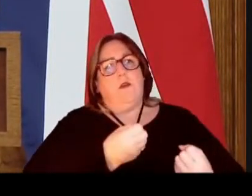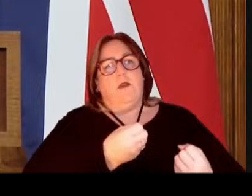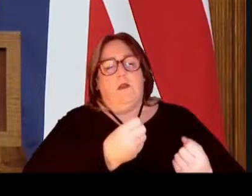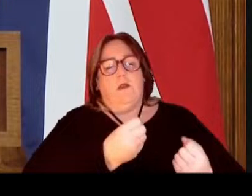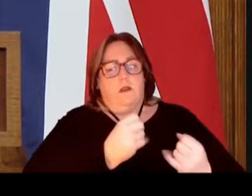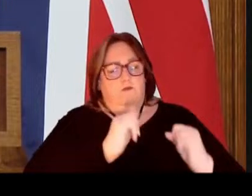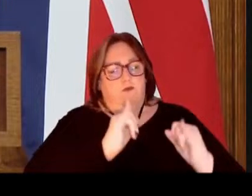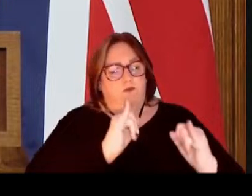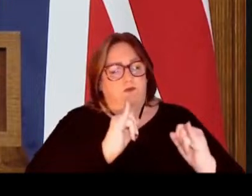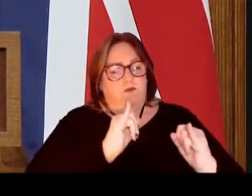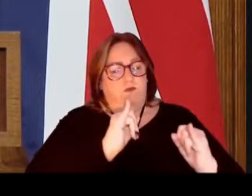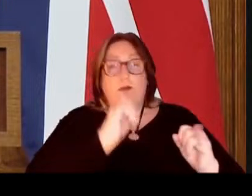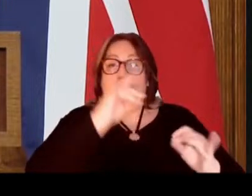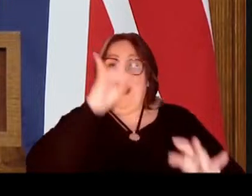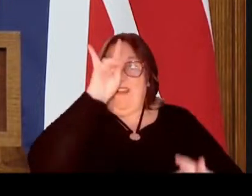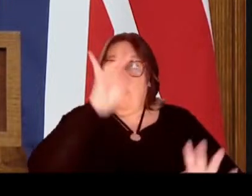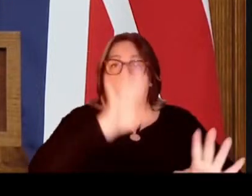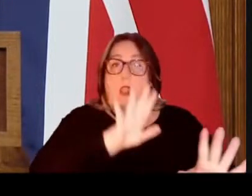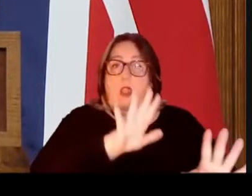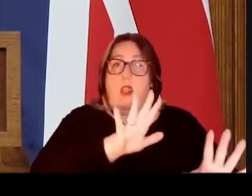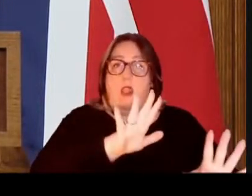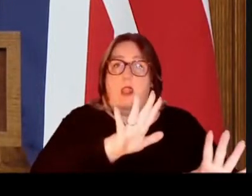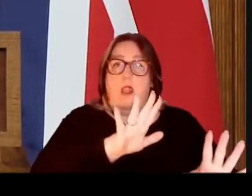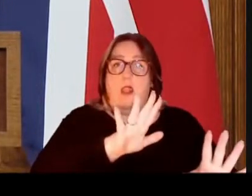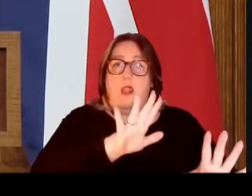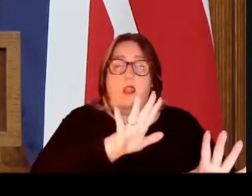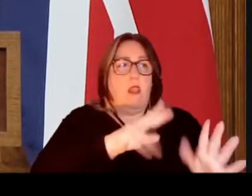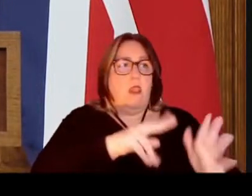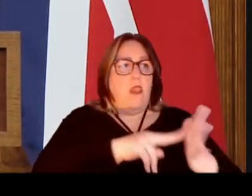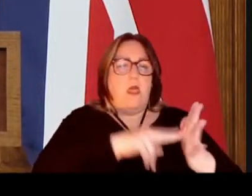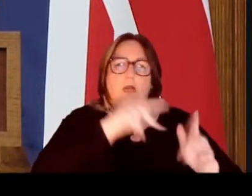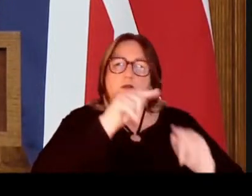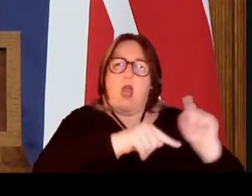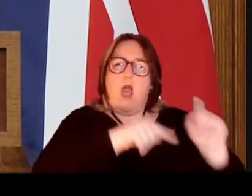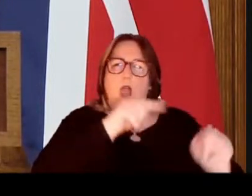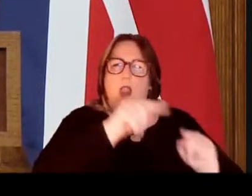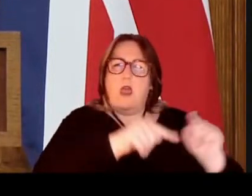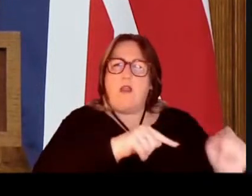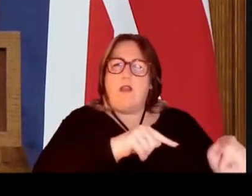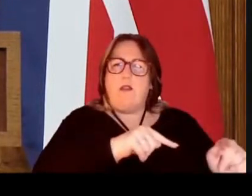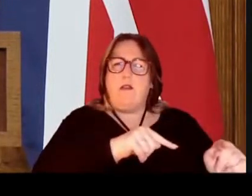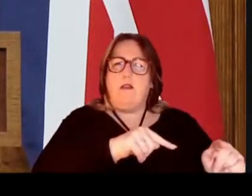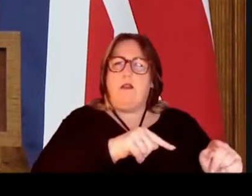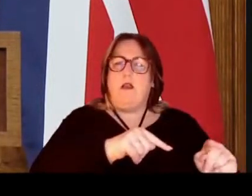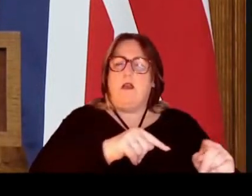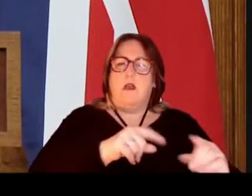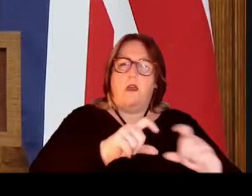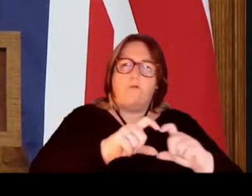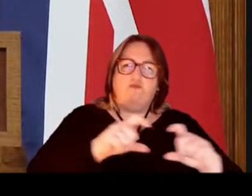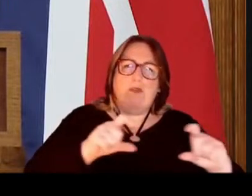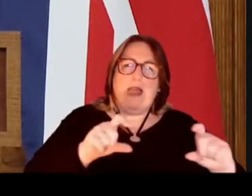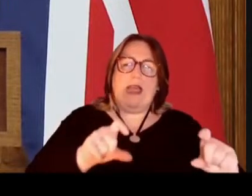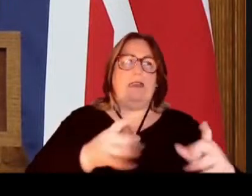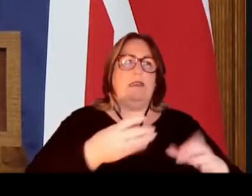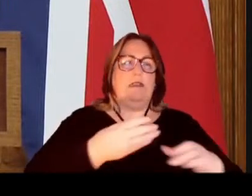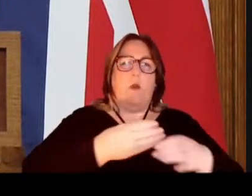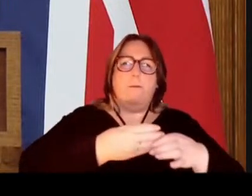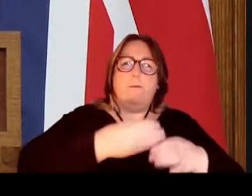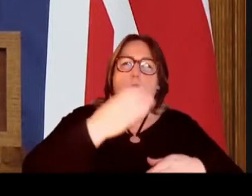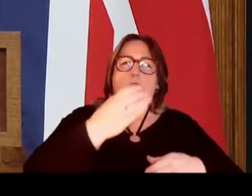mindless violence, bricks and bottles thrown at their community, their businesses, their